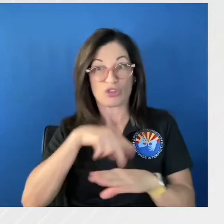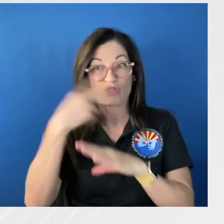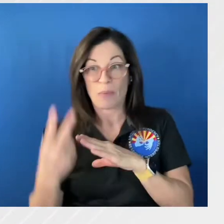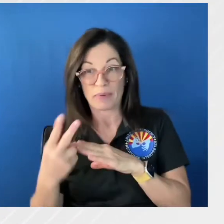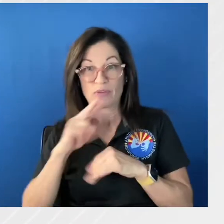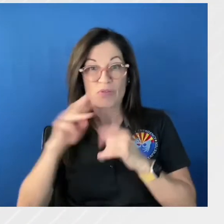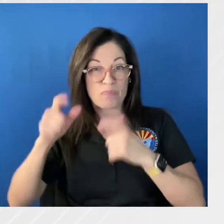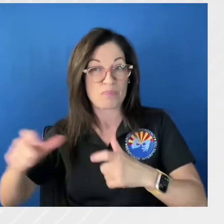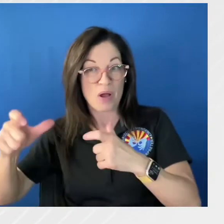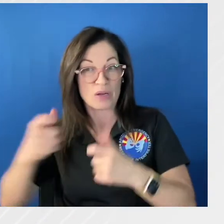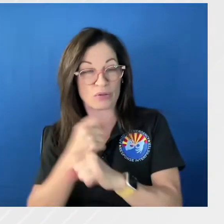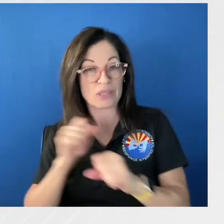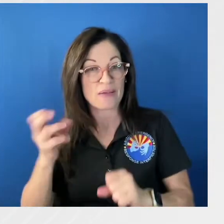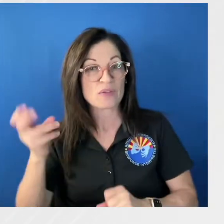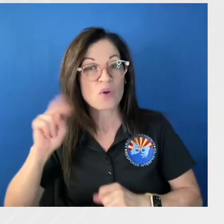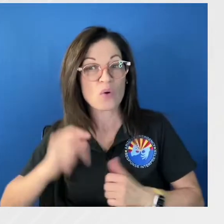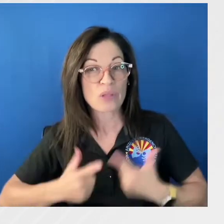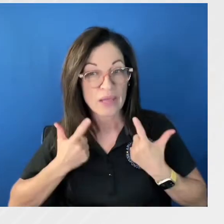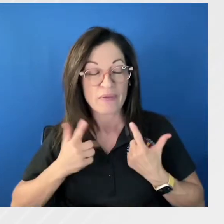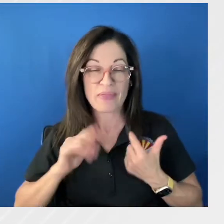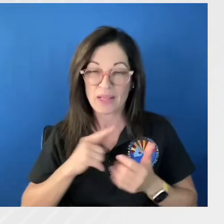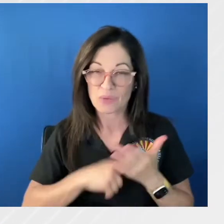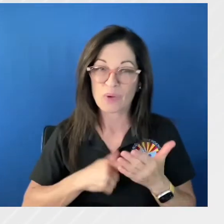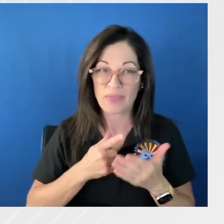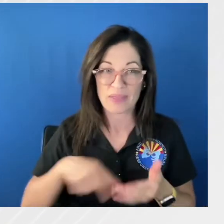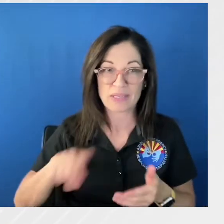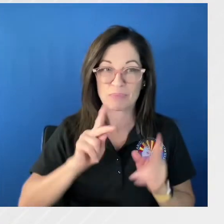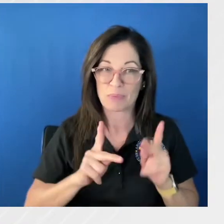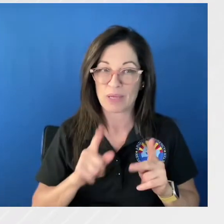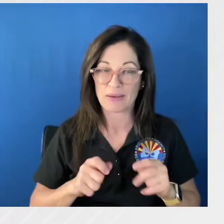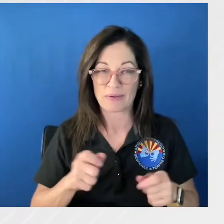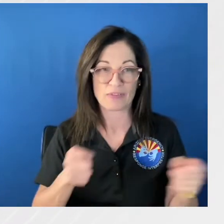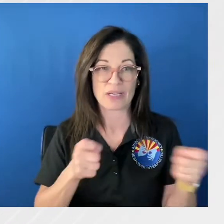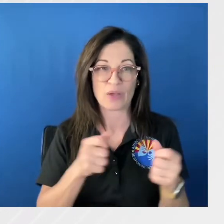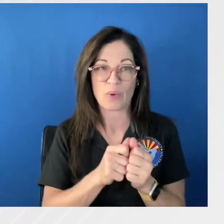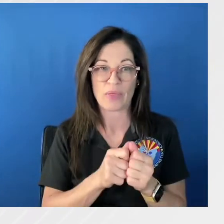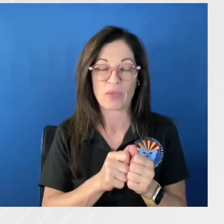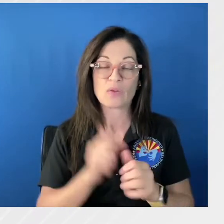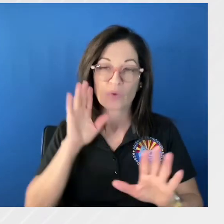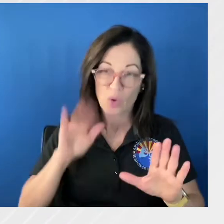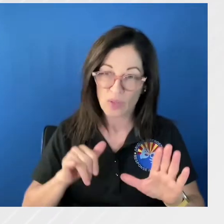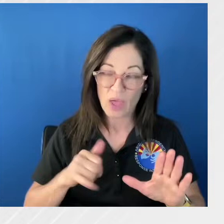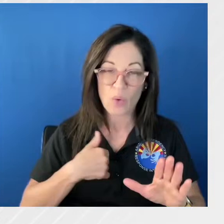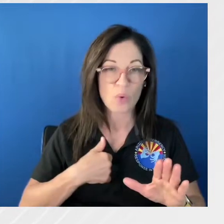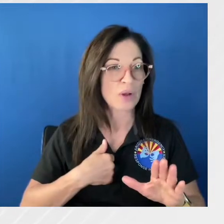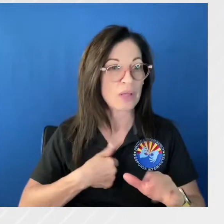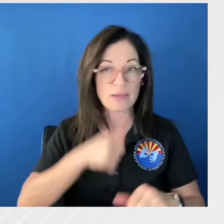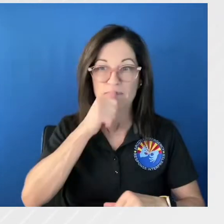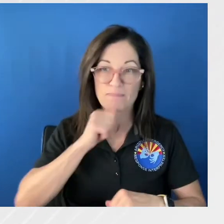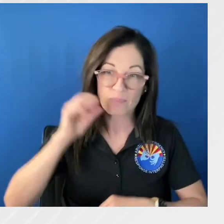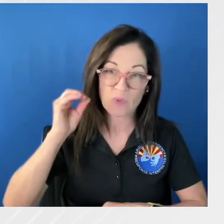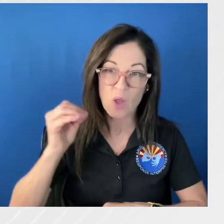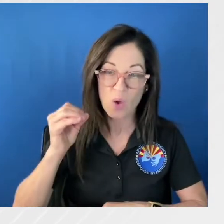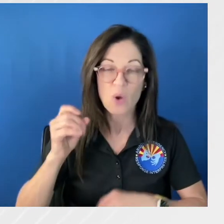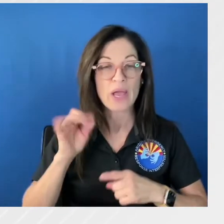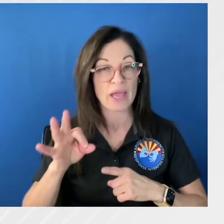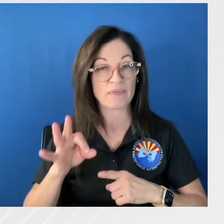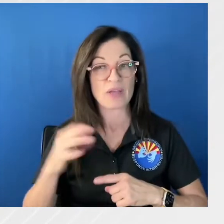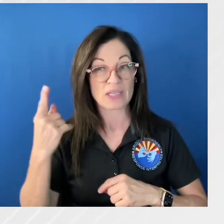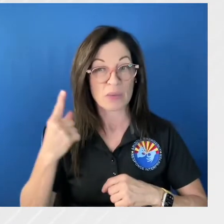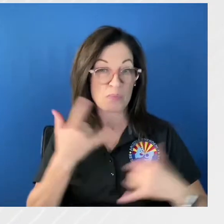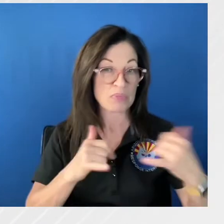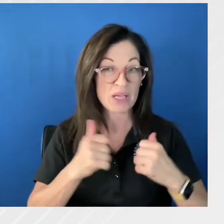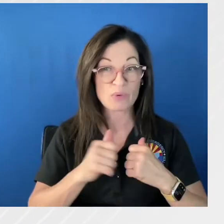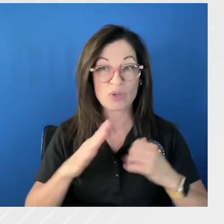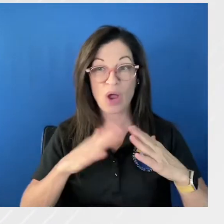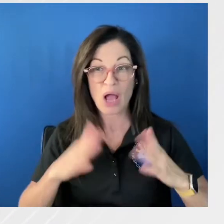have certainly dealt with. So please know, we draw a line in the sand. If somebody messes with you, they mess with us, and we're going to deal with